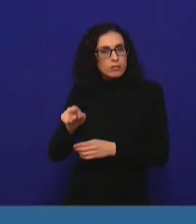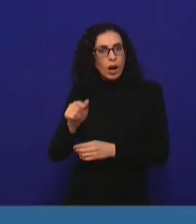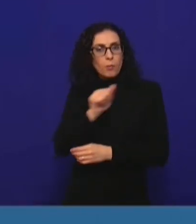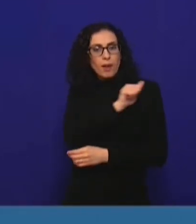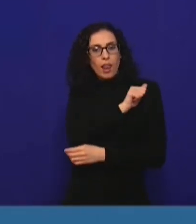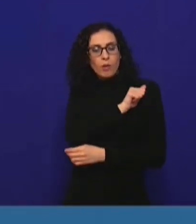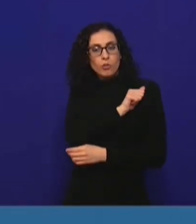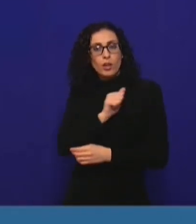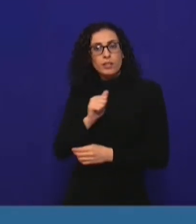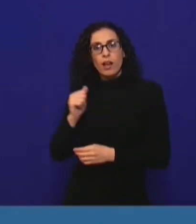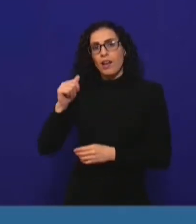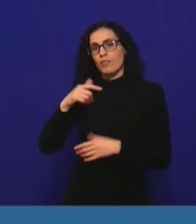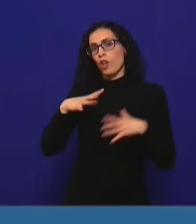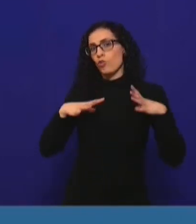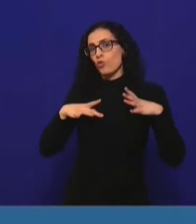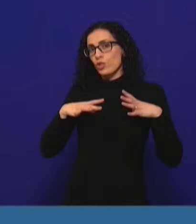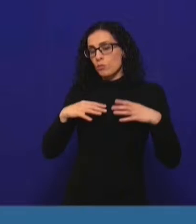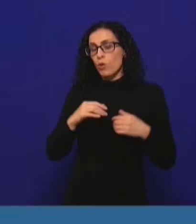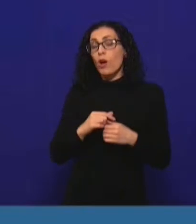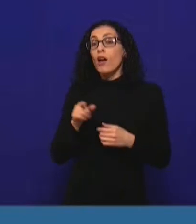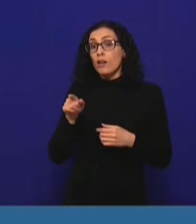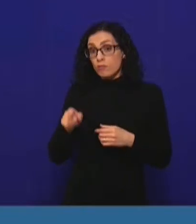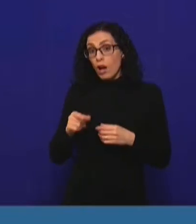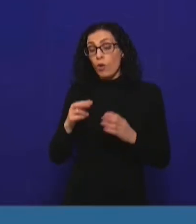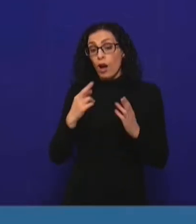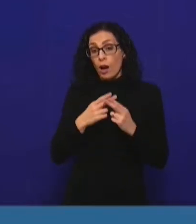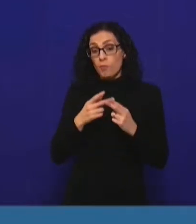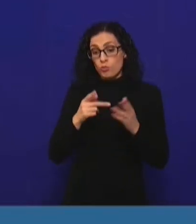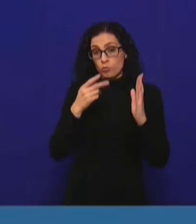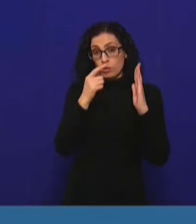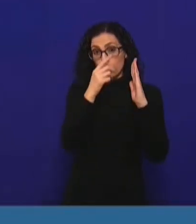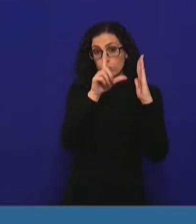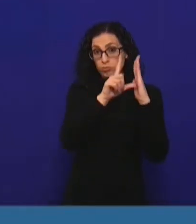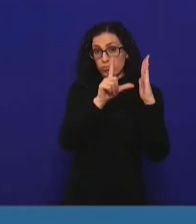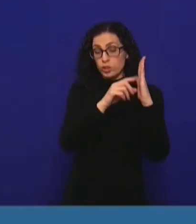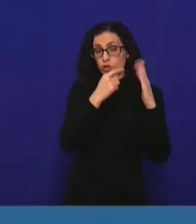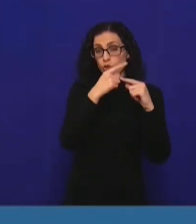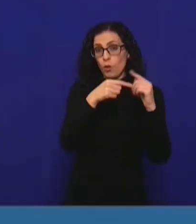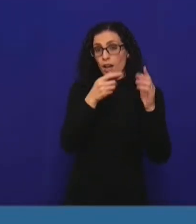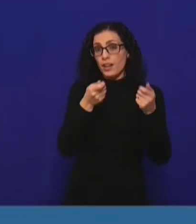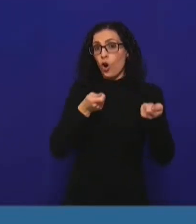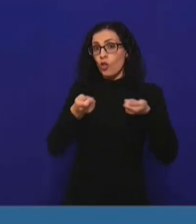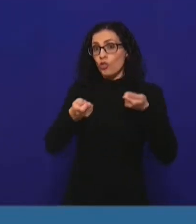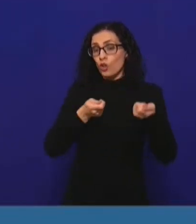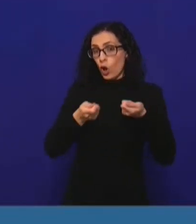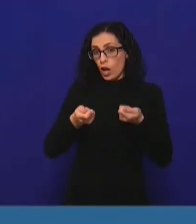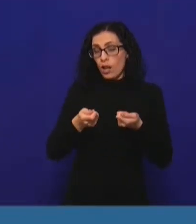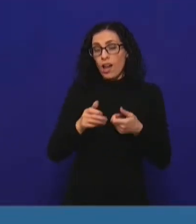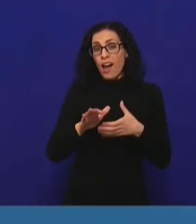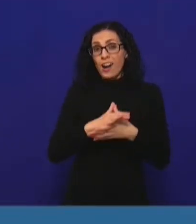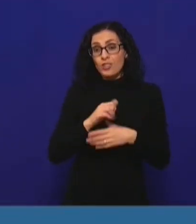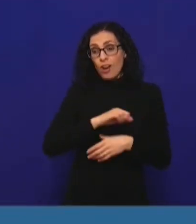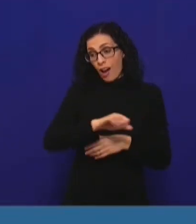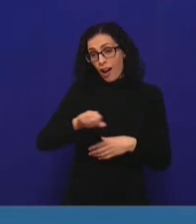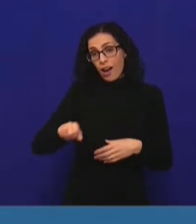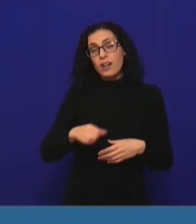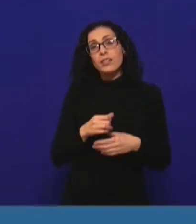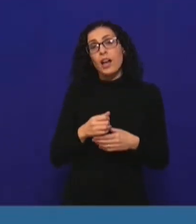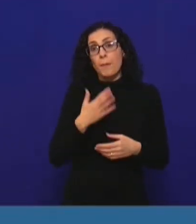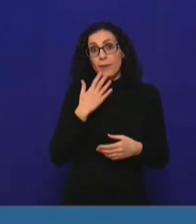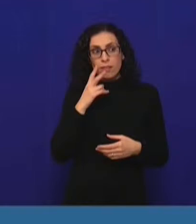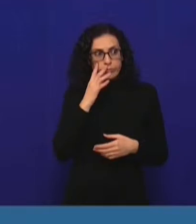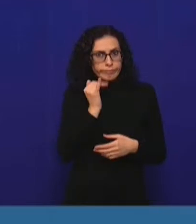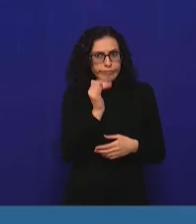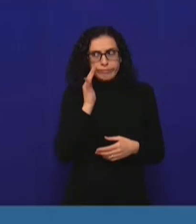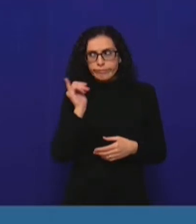hemm ħarġet il-leġiżlazzjoni dil-ġimgħa wkoll fuq il-kontrolli ta' dawn il-postijiet fejn jinkrew. Għaliex aħna meta konna qed